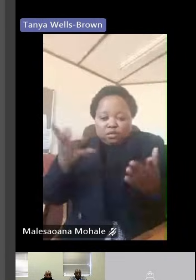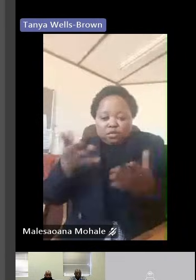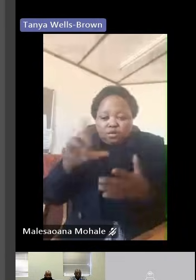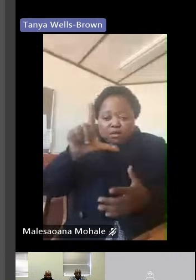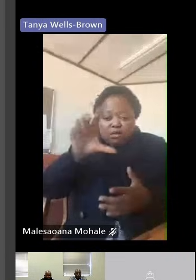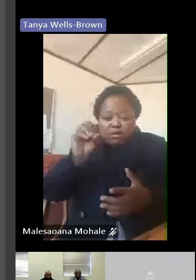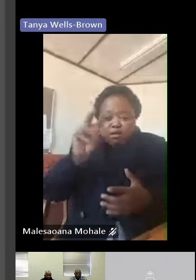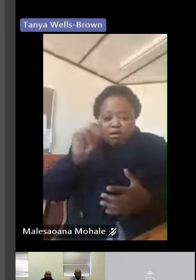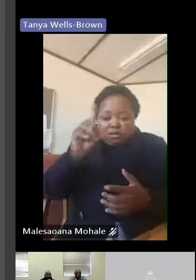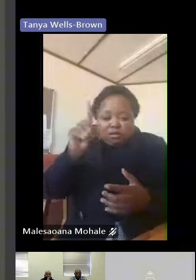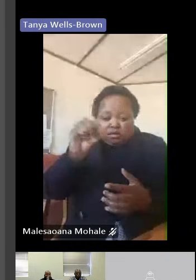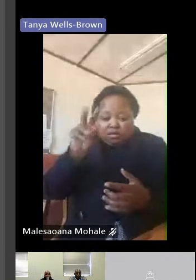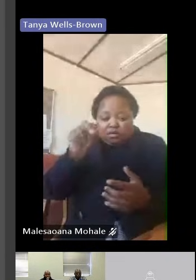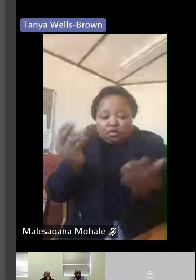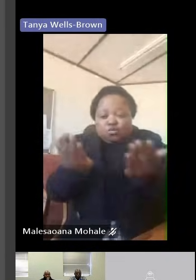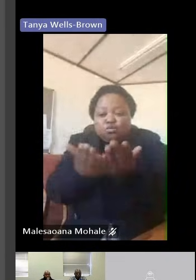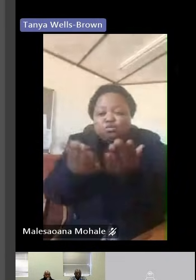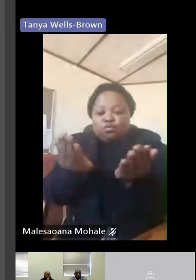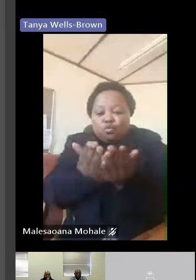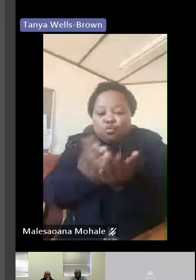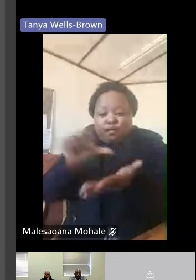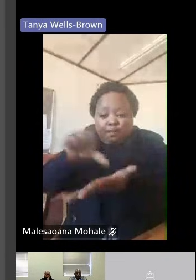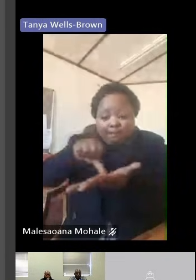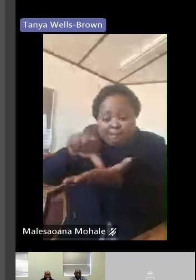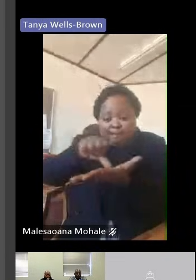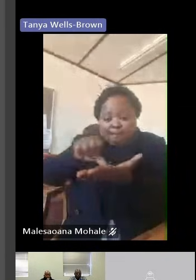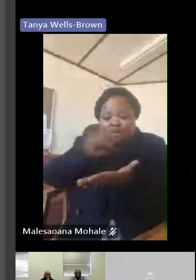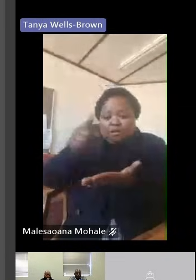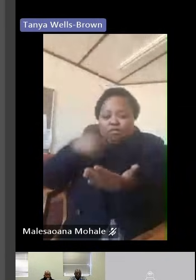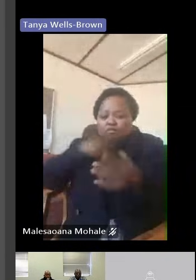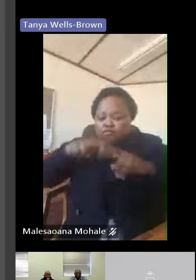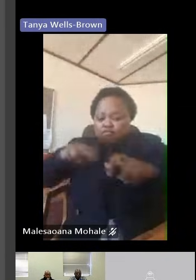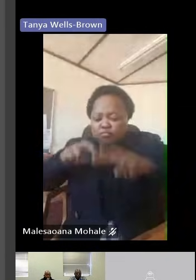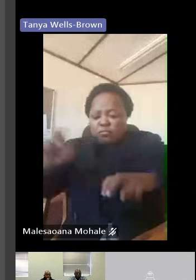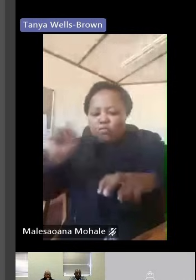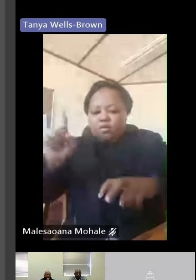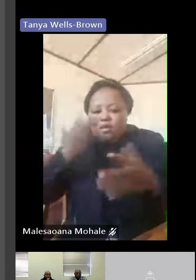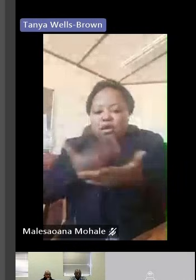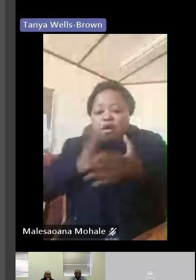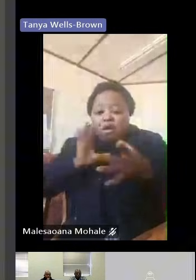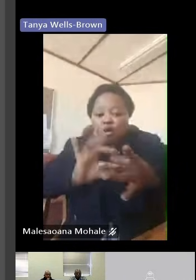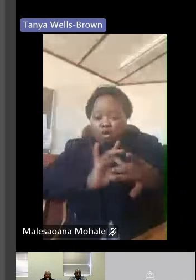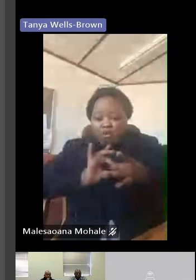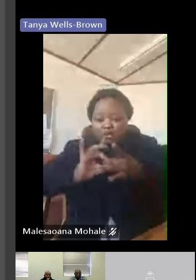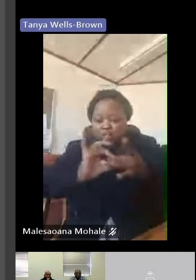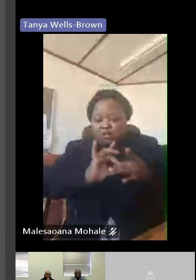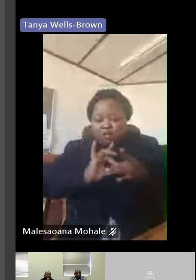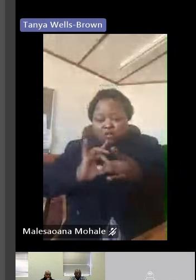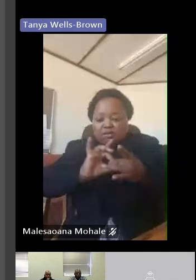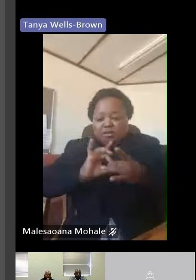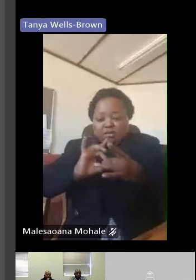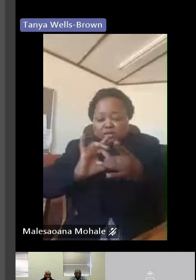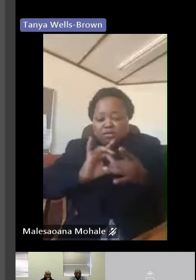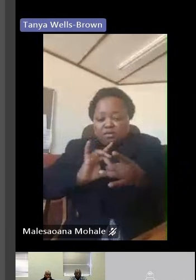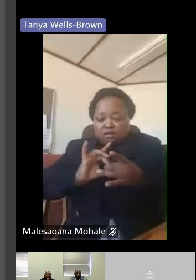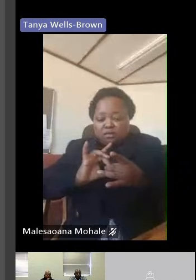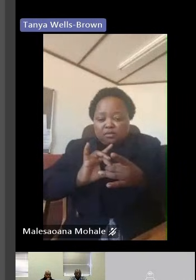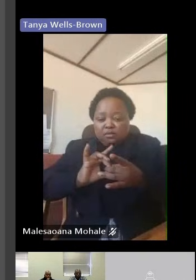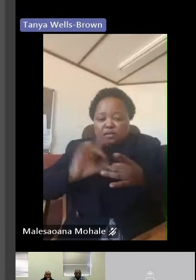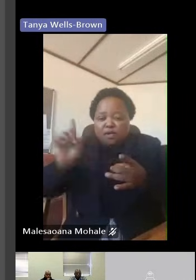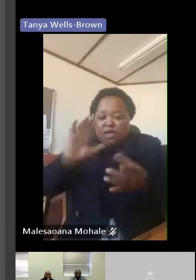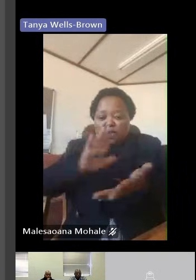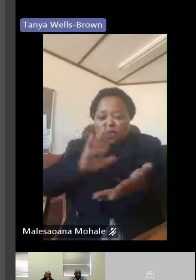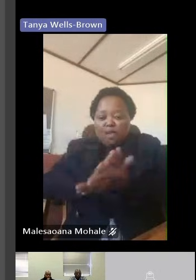And what I research is collaboration and complexity. So I look at